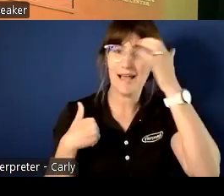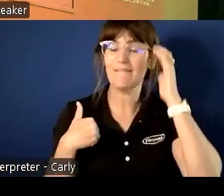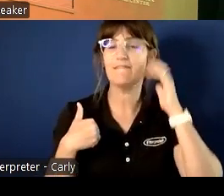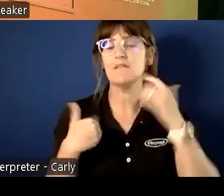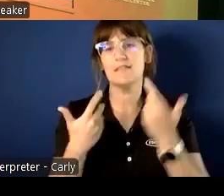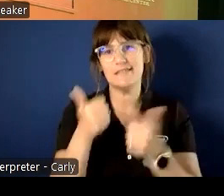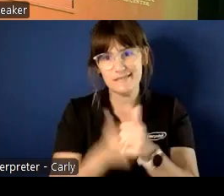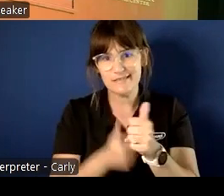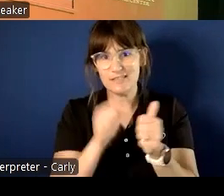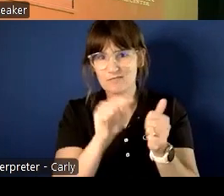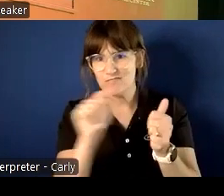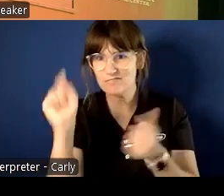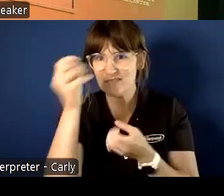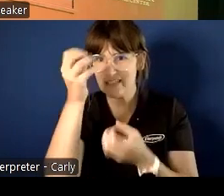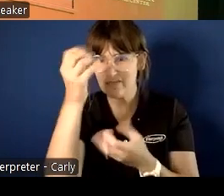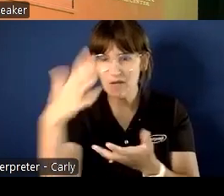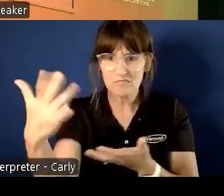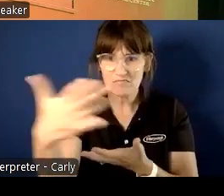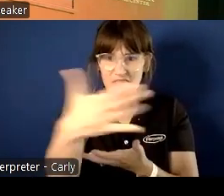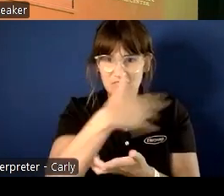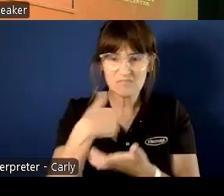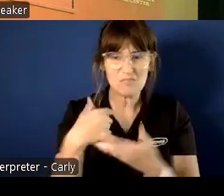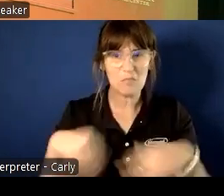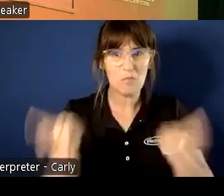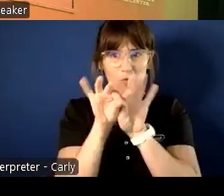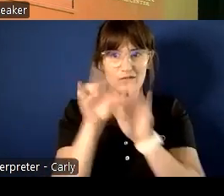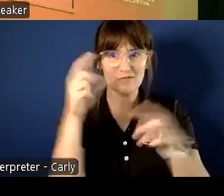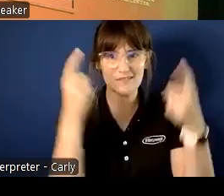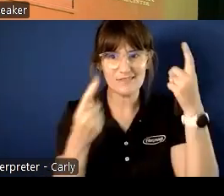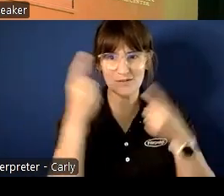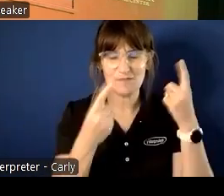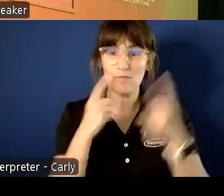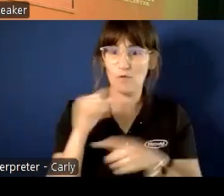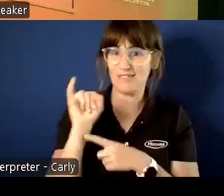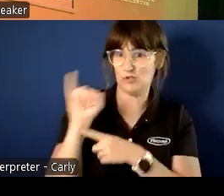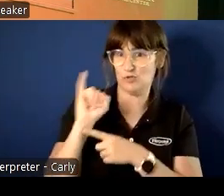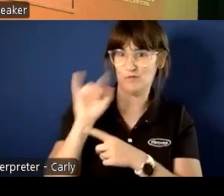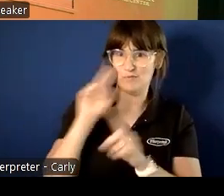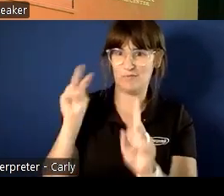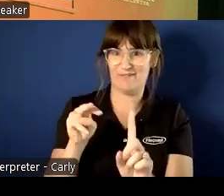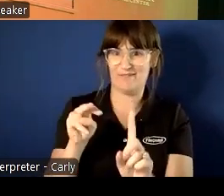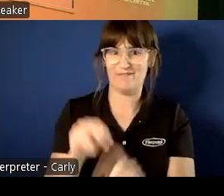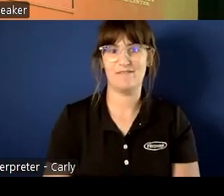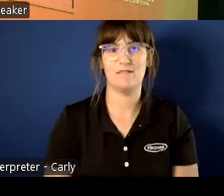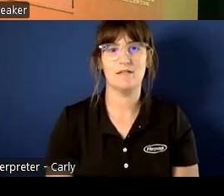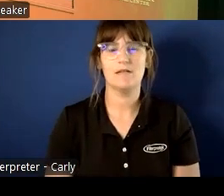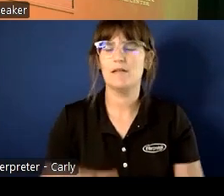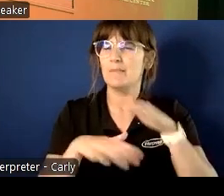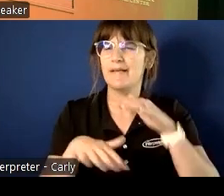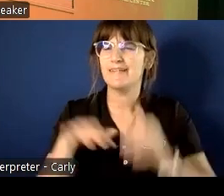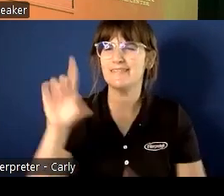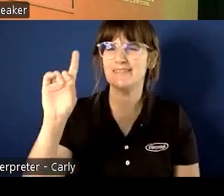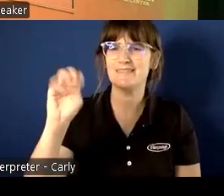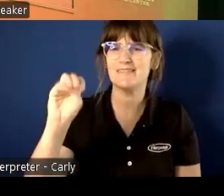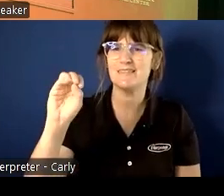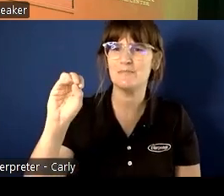relevant from the health and insurance perspective. And it has as a basic demographic information, and